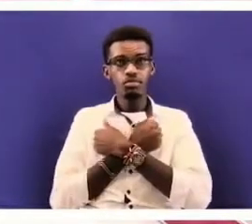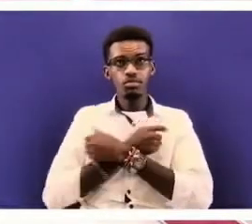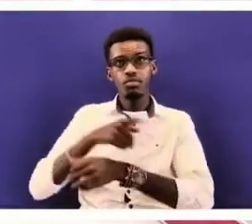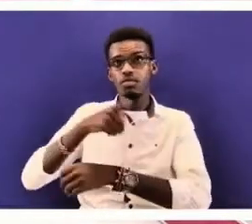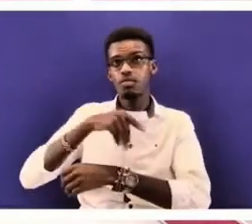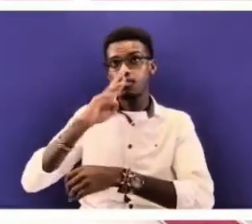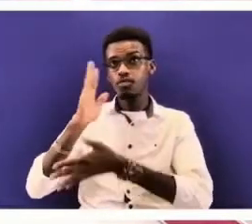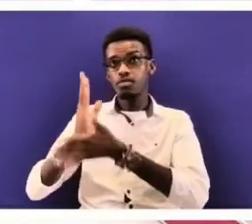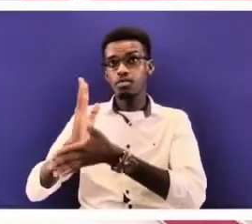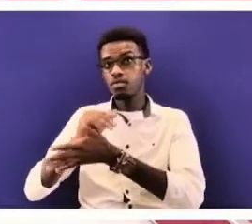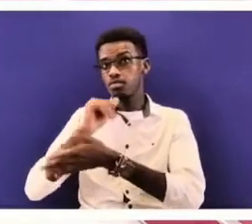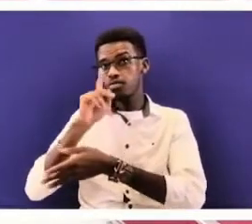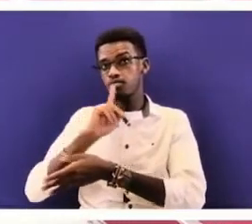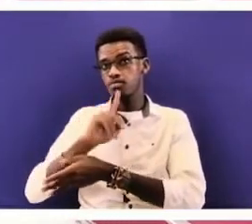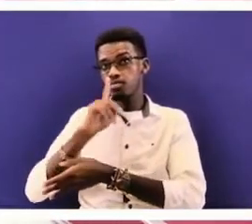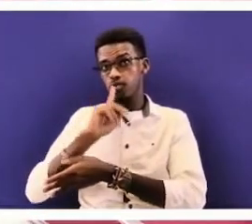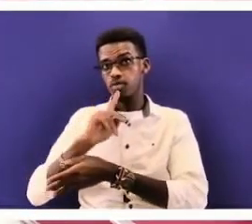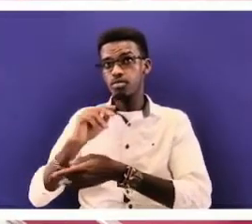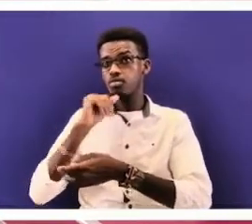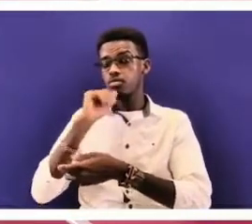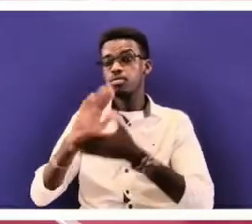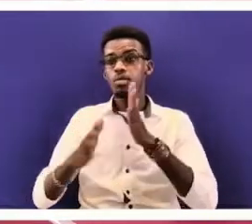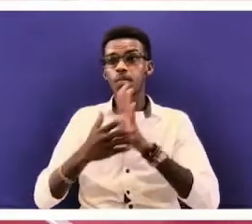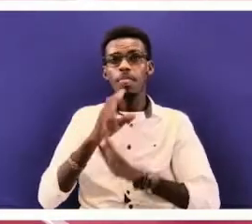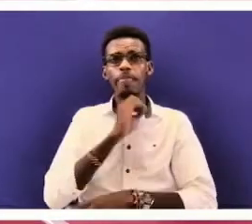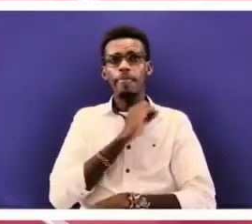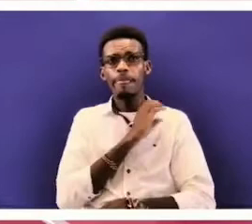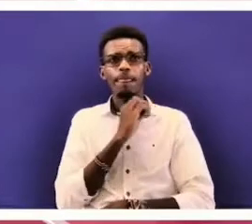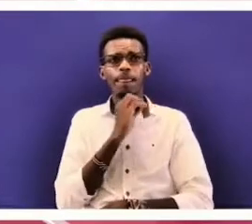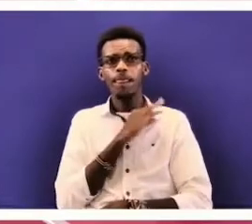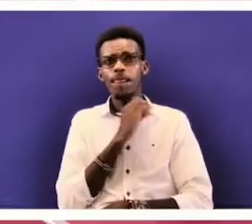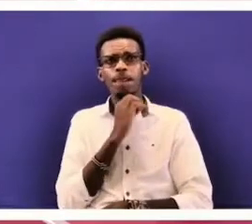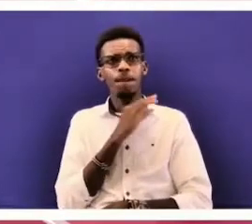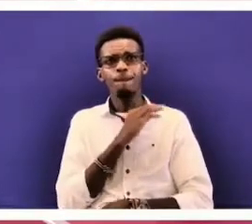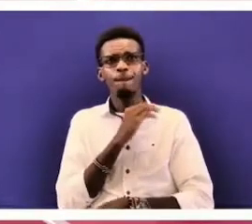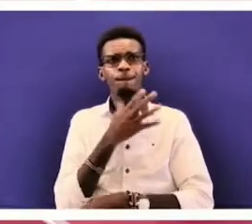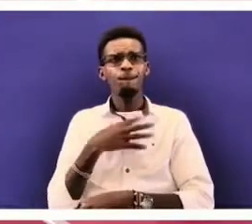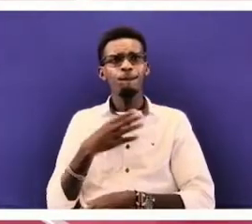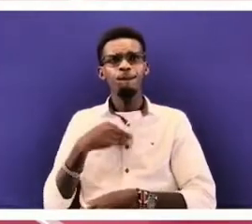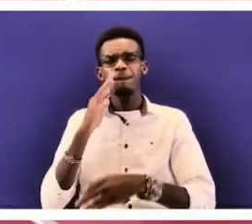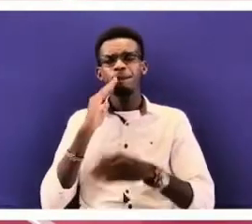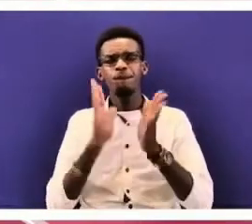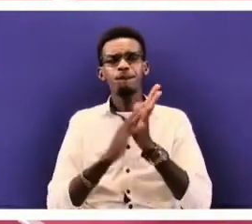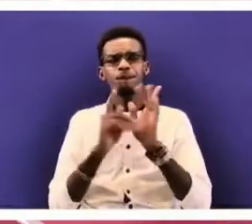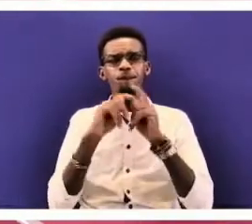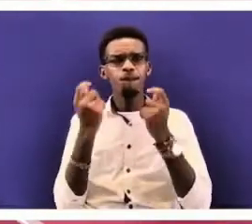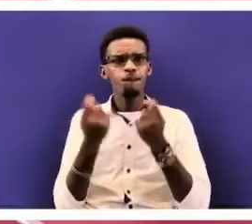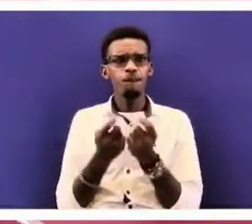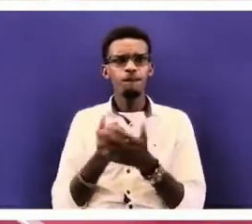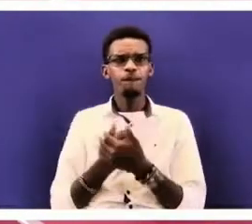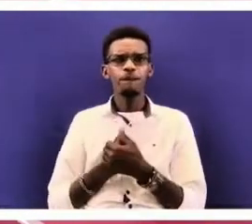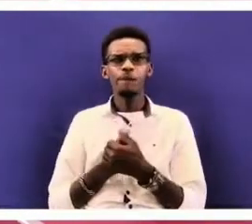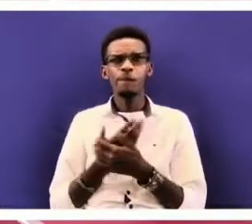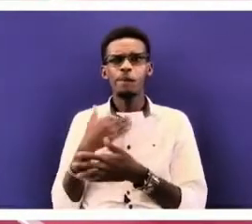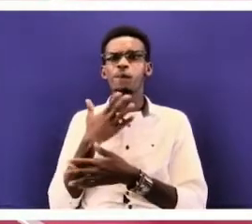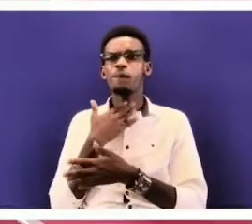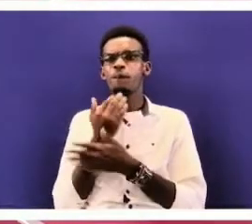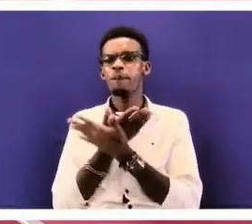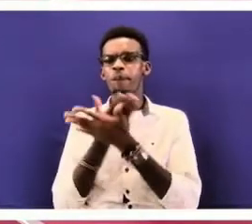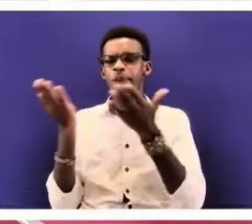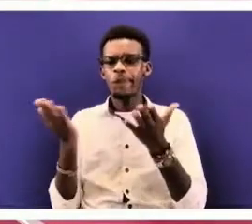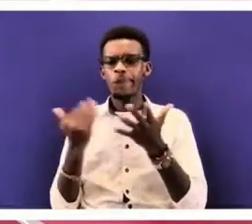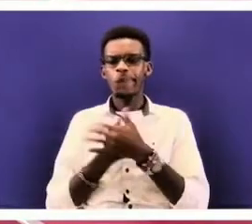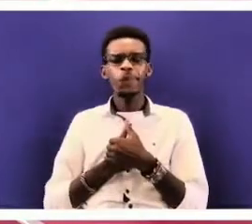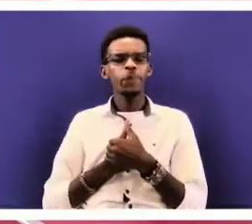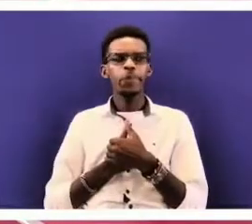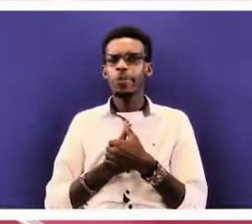are guilty of being complaining. You know that praise team? I don't like them.